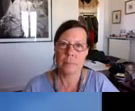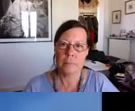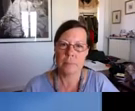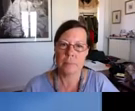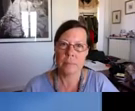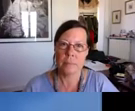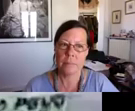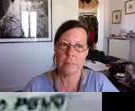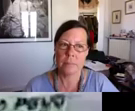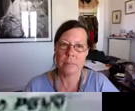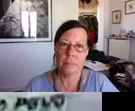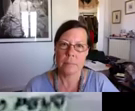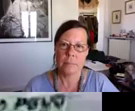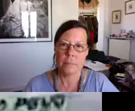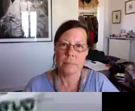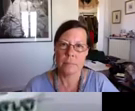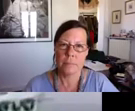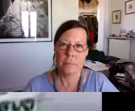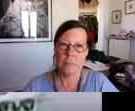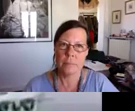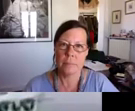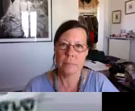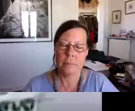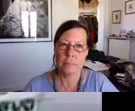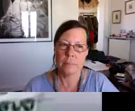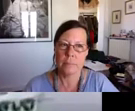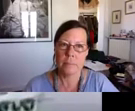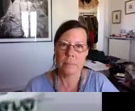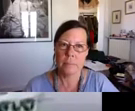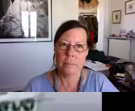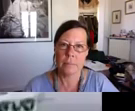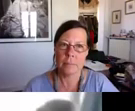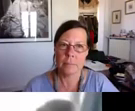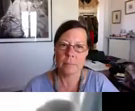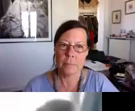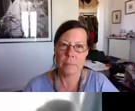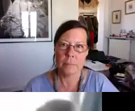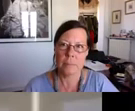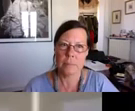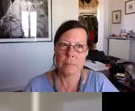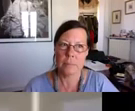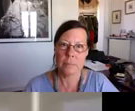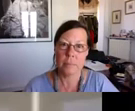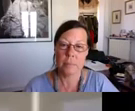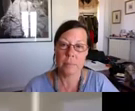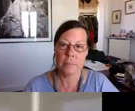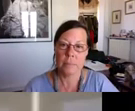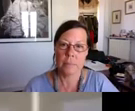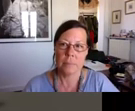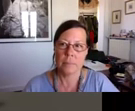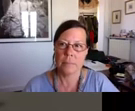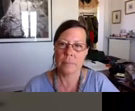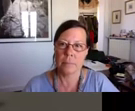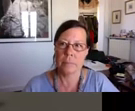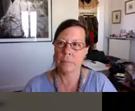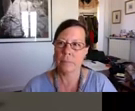to ignore public health warnings. He's compared the virus to a mild flu, even though the nation leads Latin America in